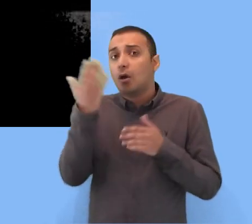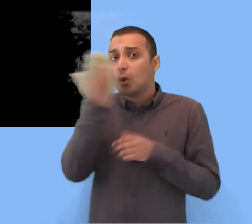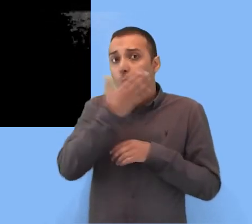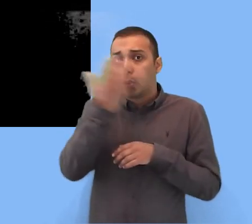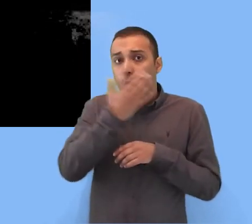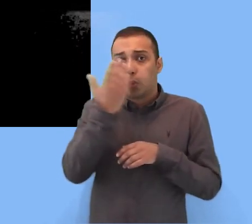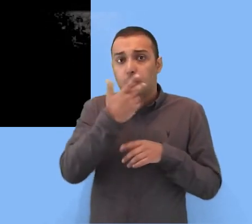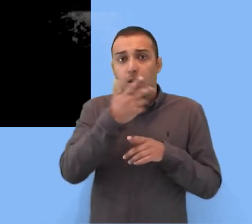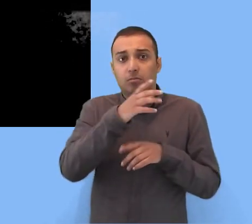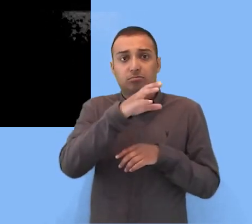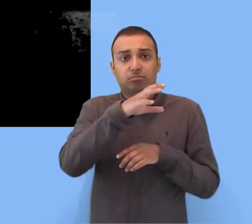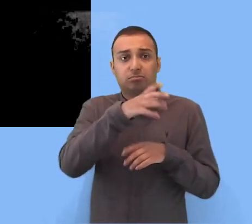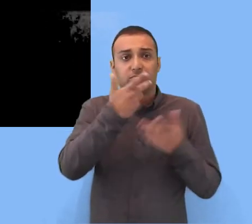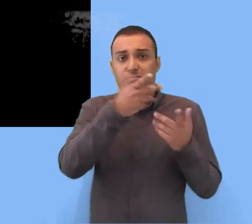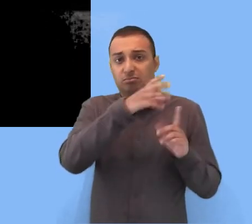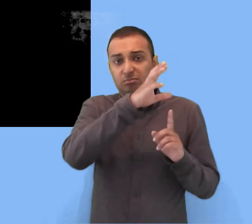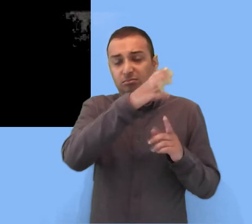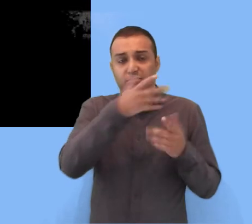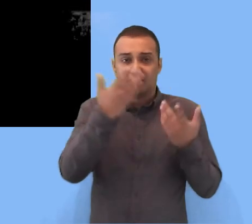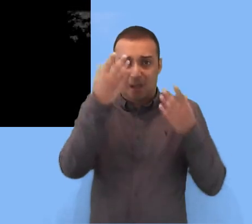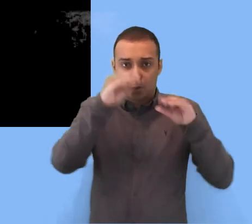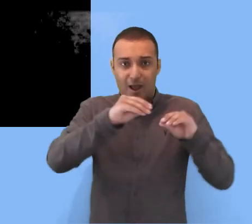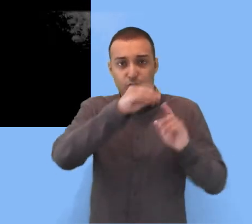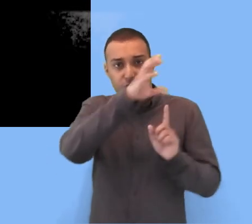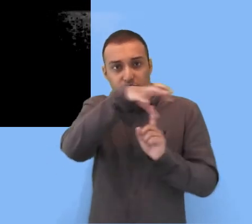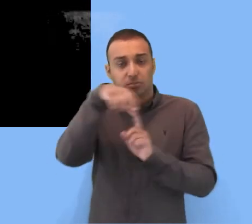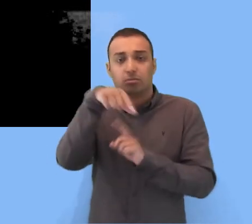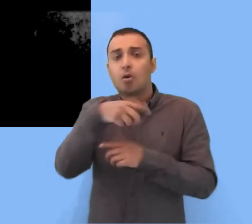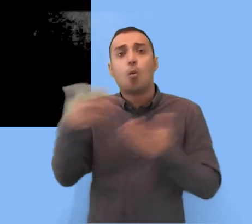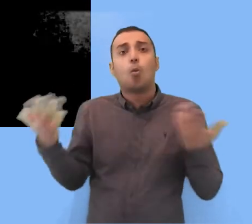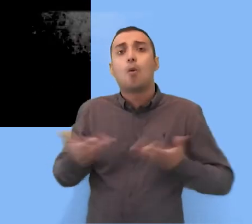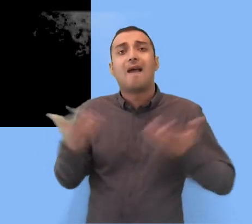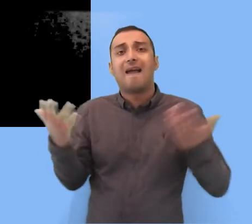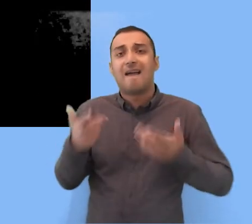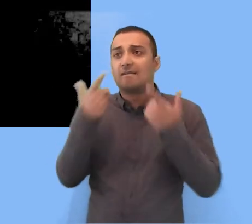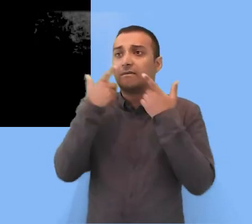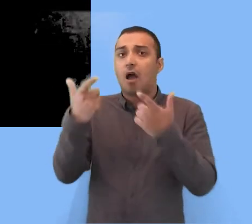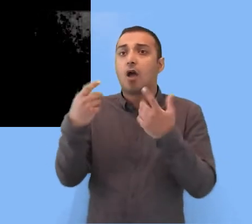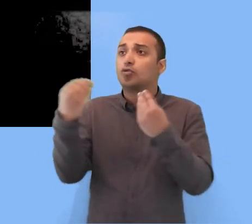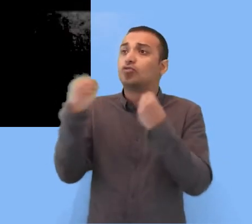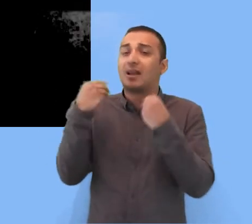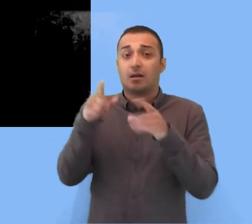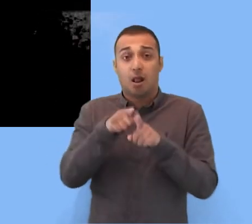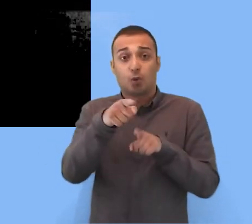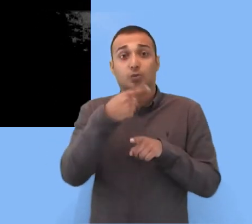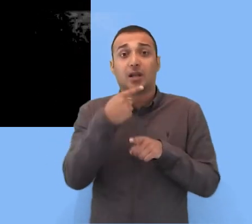parental engagement training? You talked about the lack of, we're asking teachers to do something they're not trained to do.